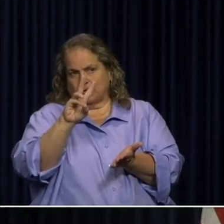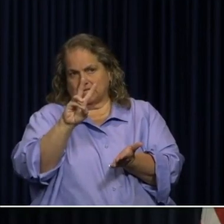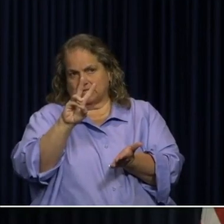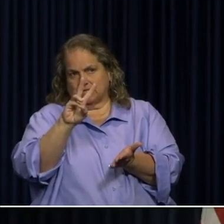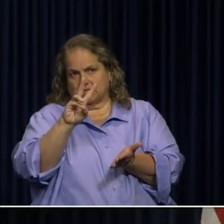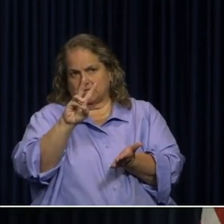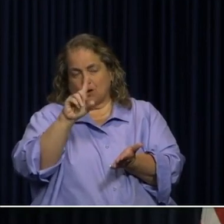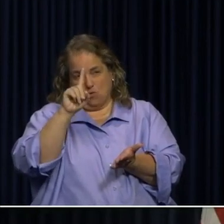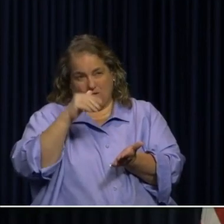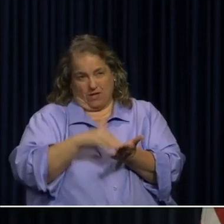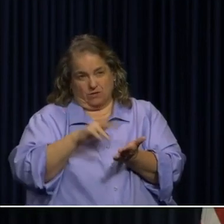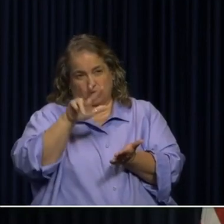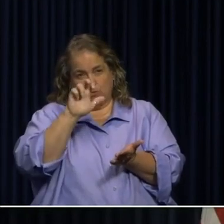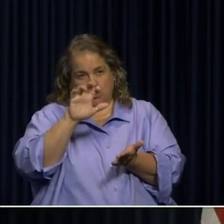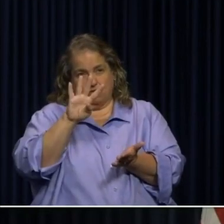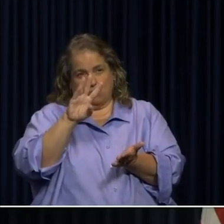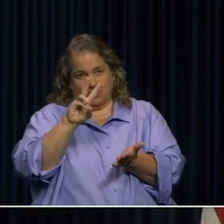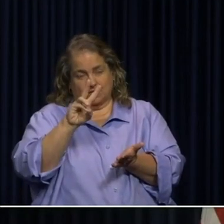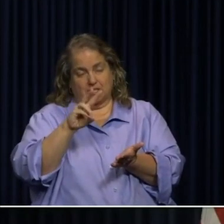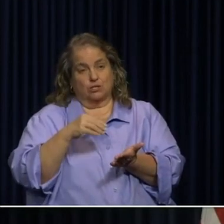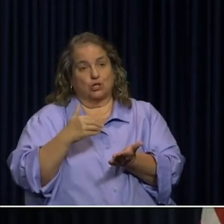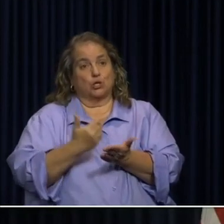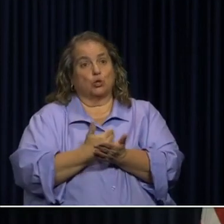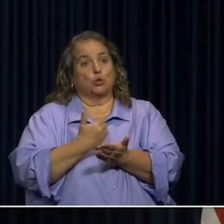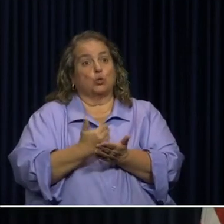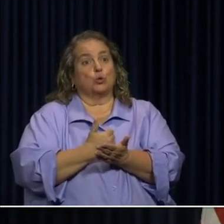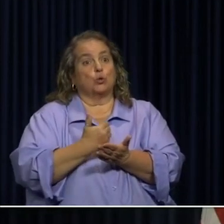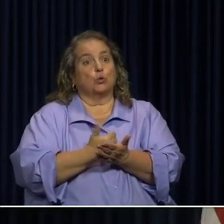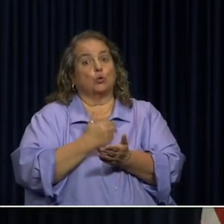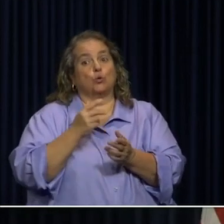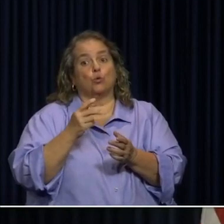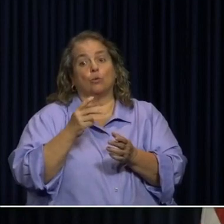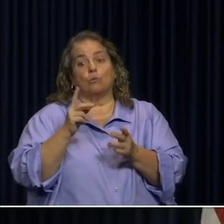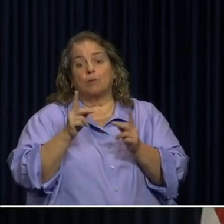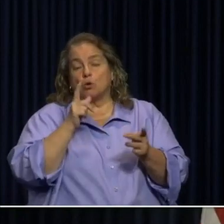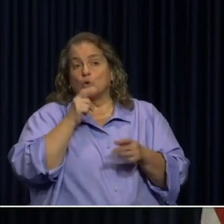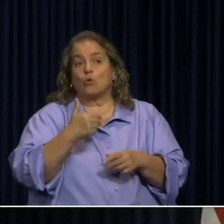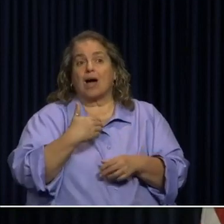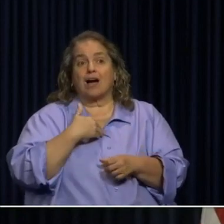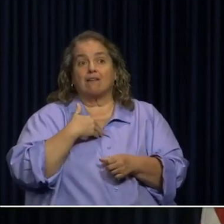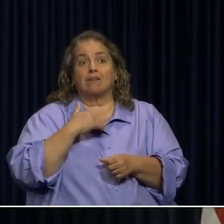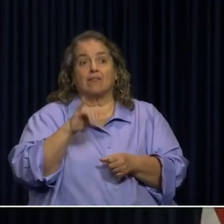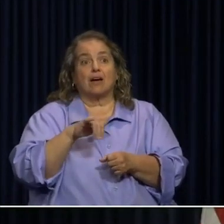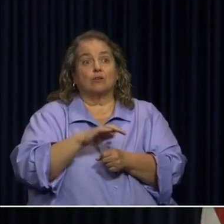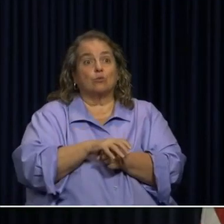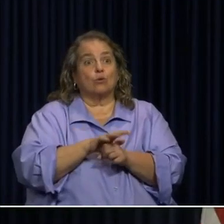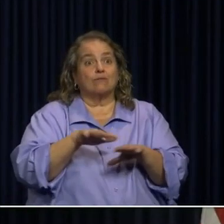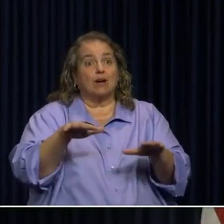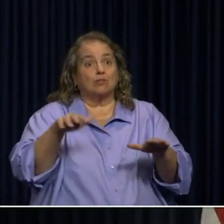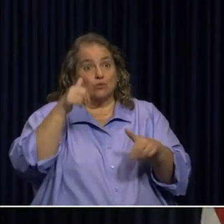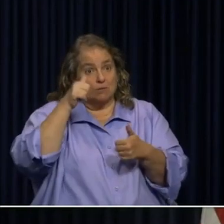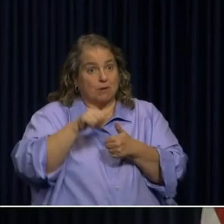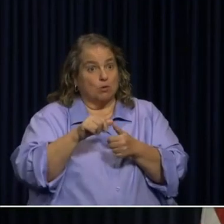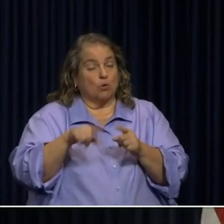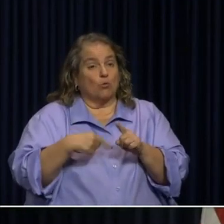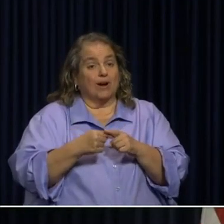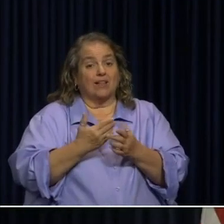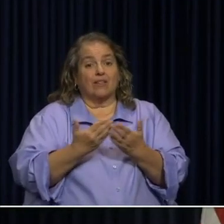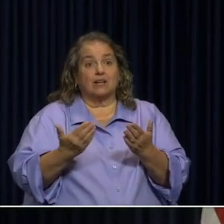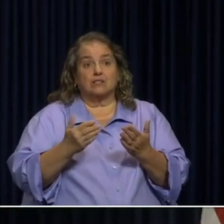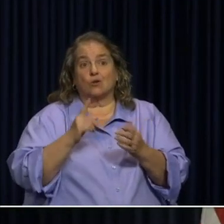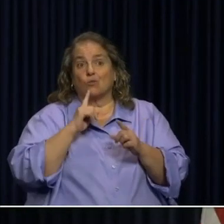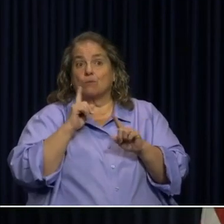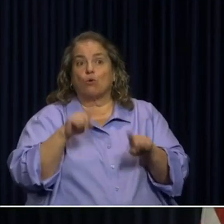1,346. We have new cases, and remember, when things are reported at